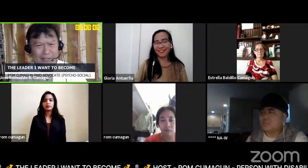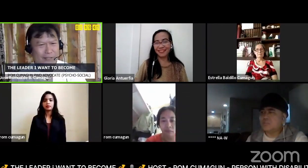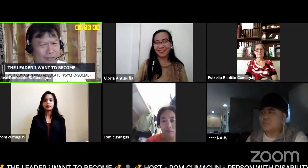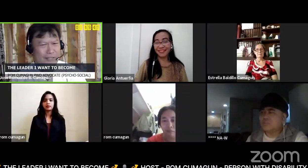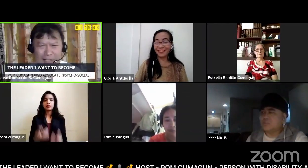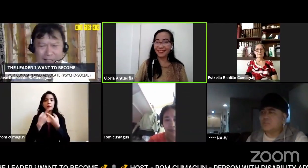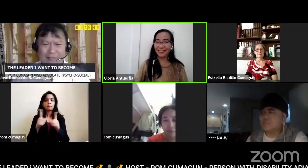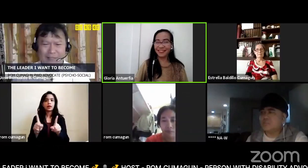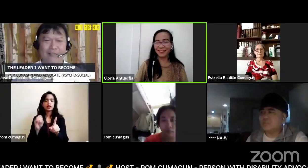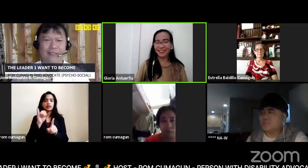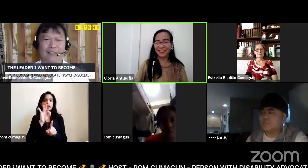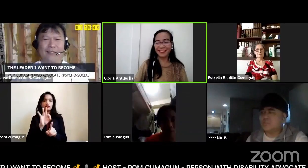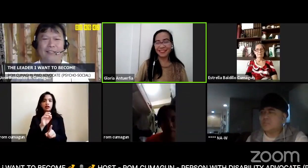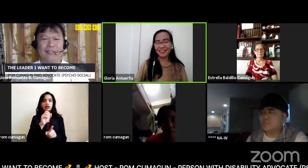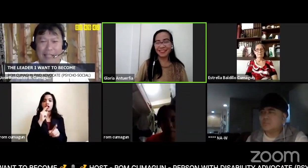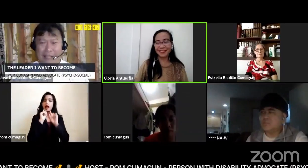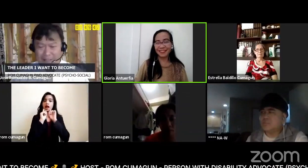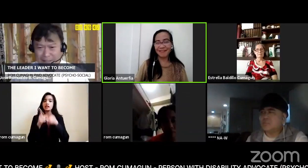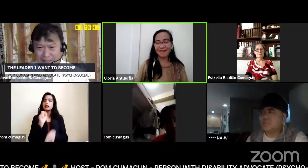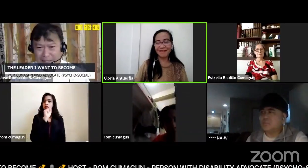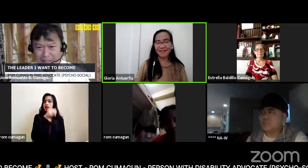But if the answer is yes,